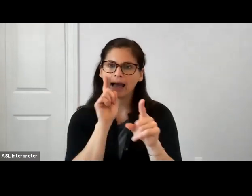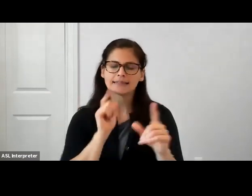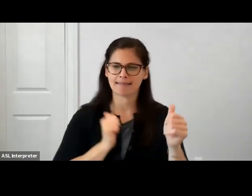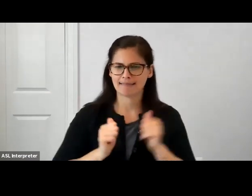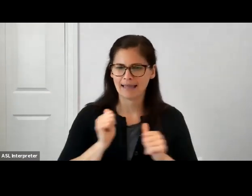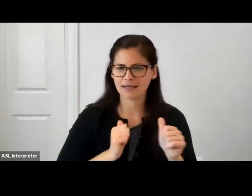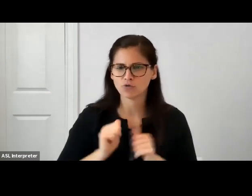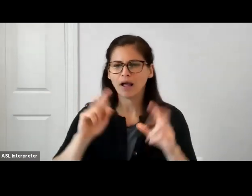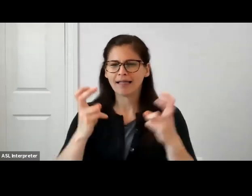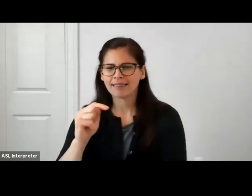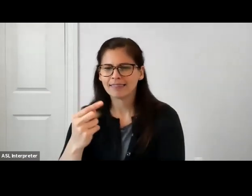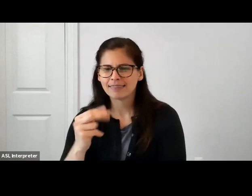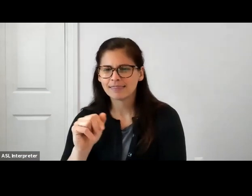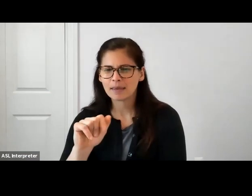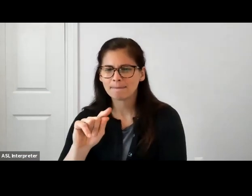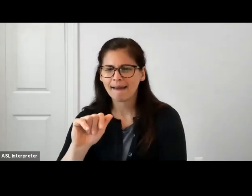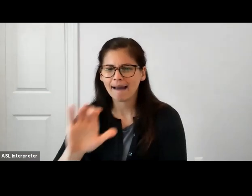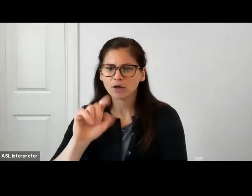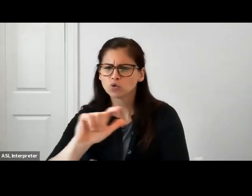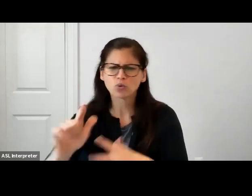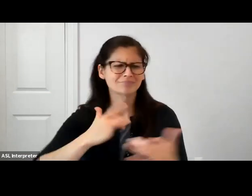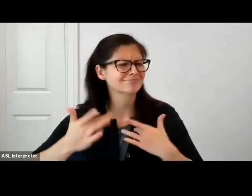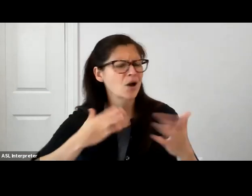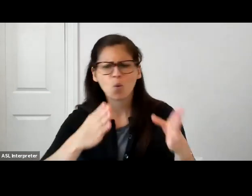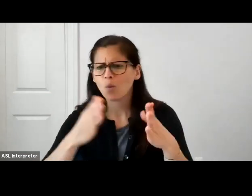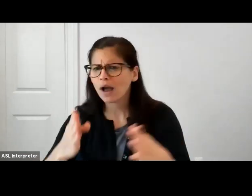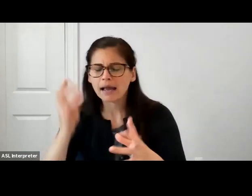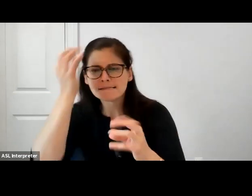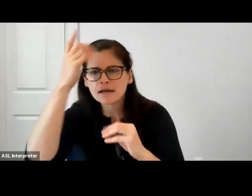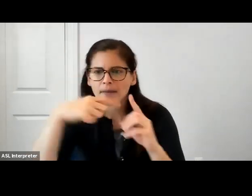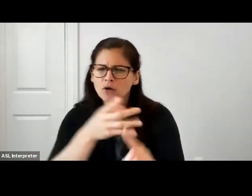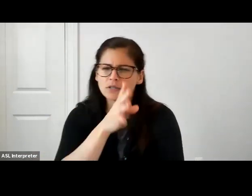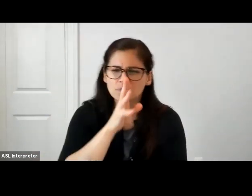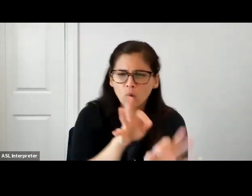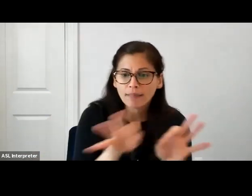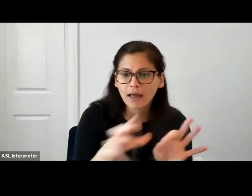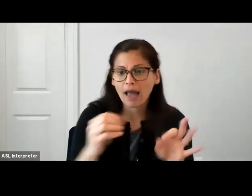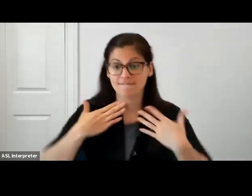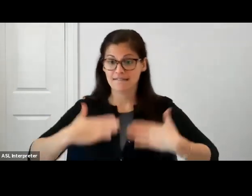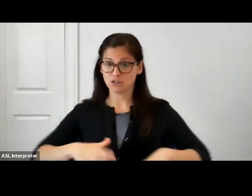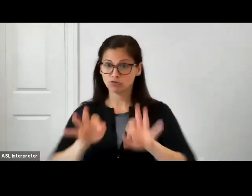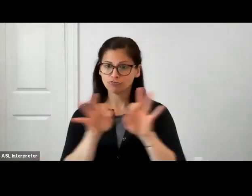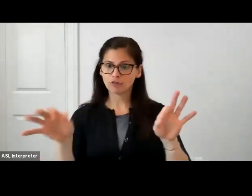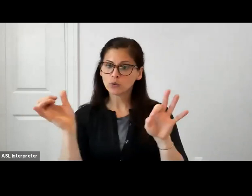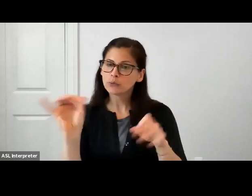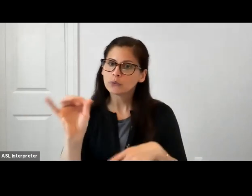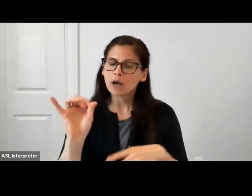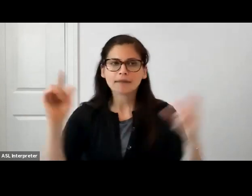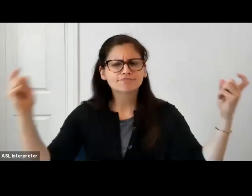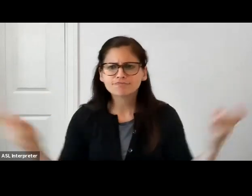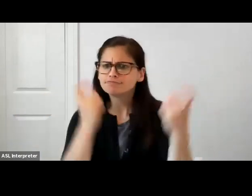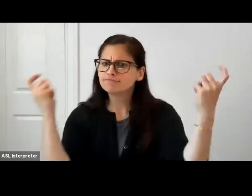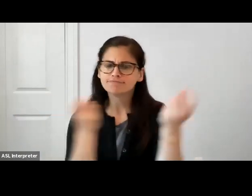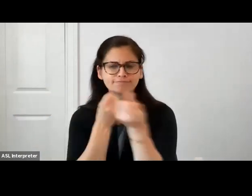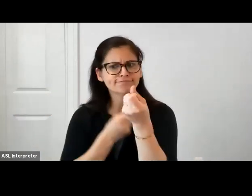very rich and exciting way. We are able to explore spoken language and physical language and celebrate the